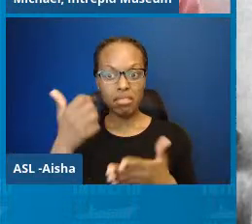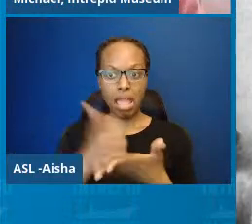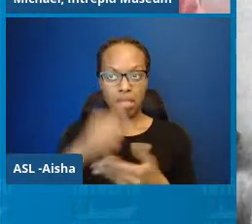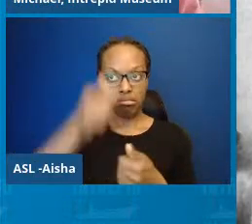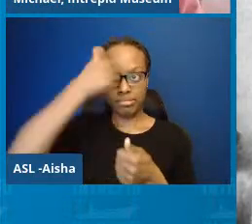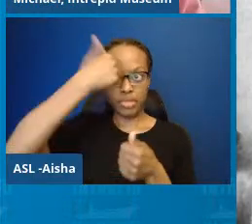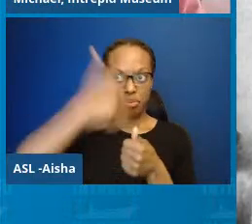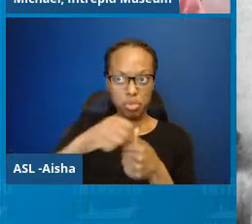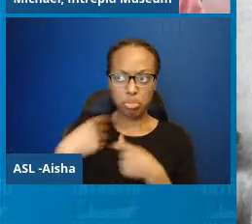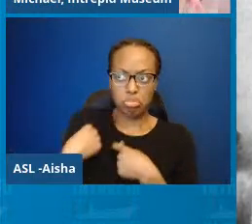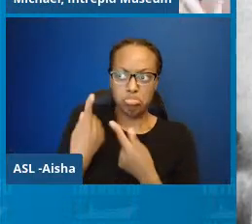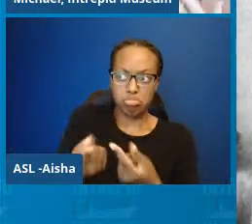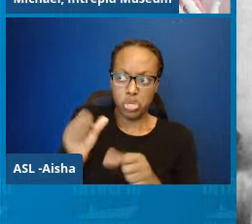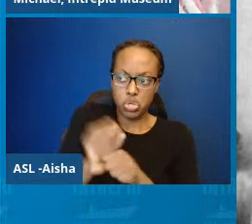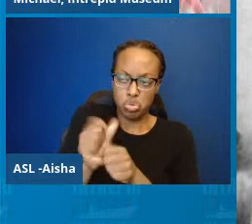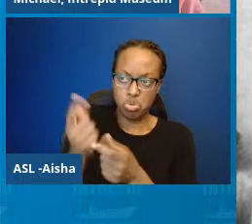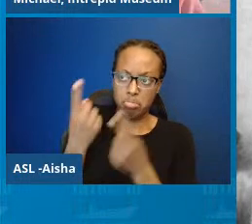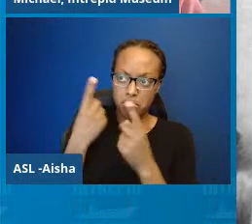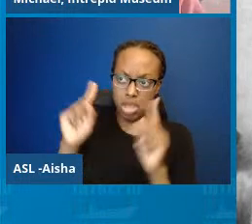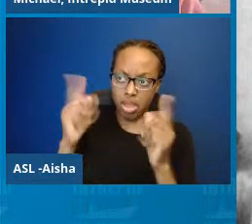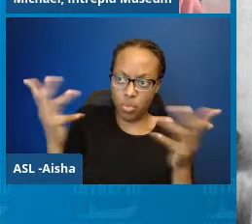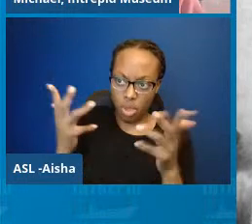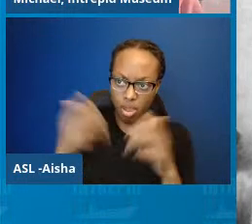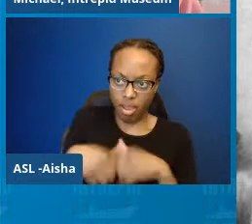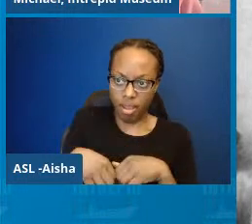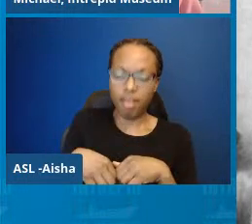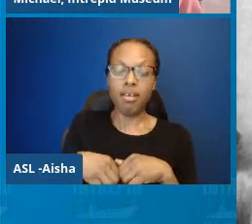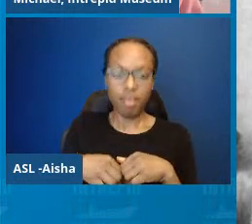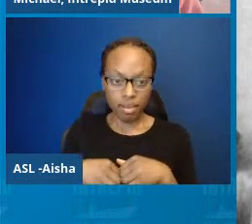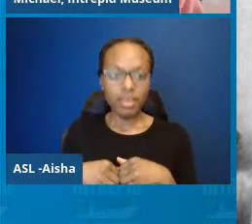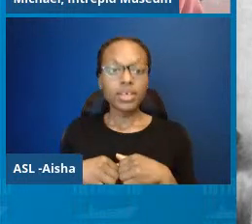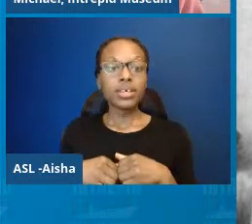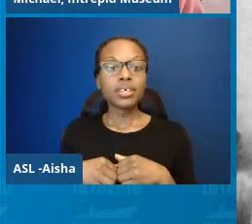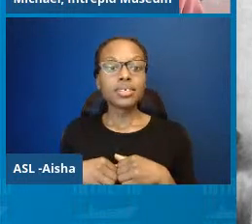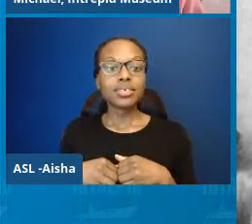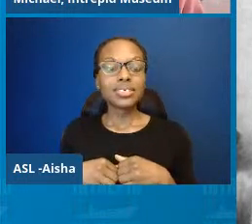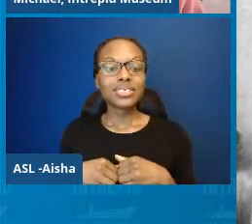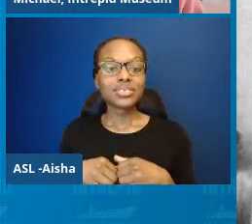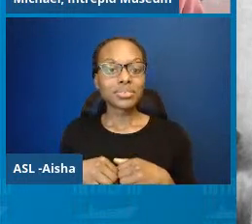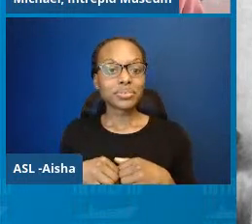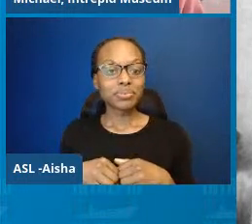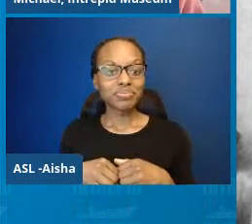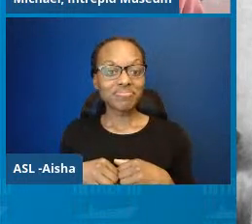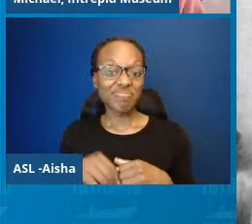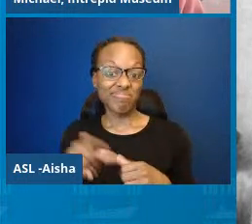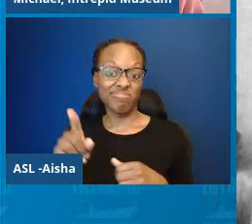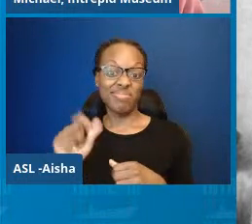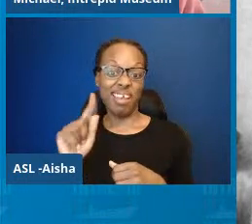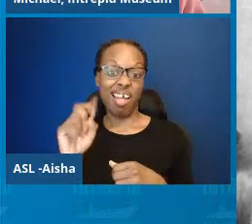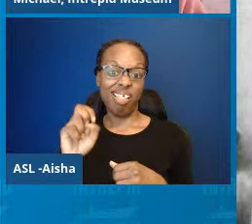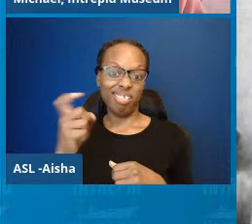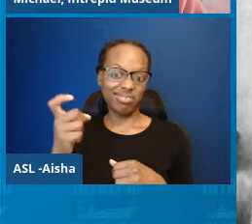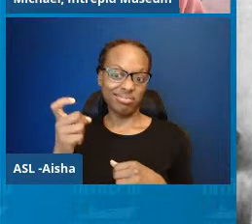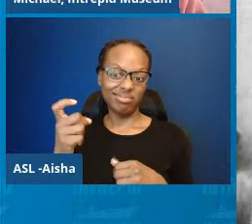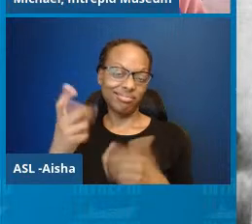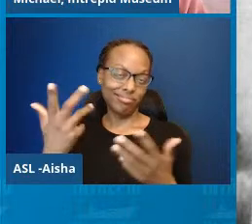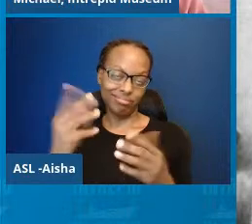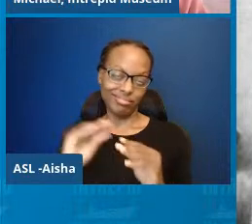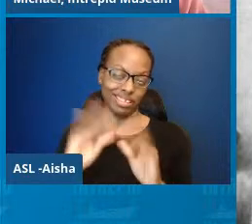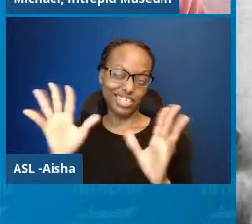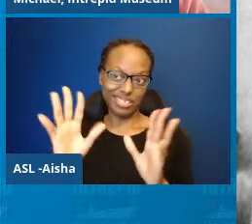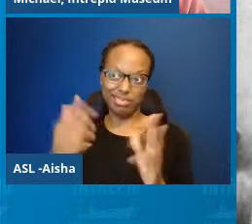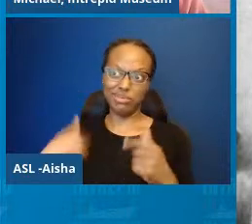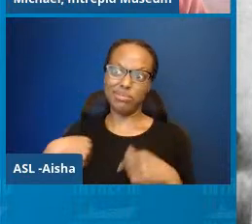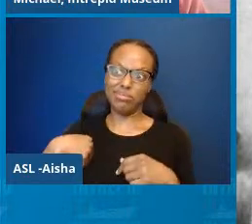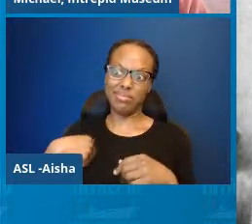And so they would come back and celebrate. And Alex was one of those who was definitely celebrated.